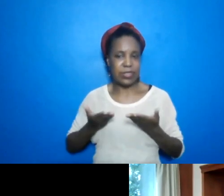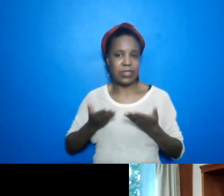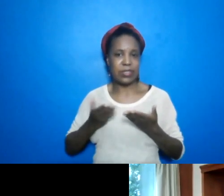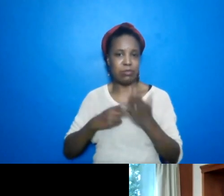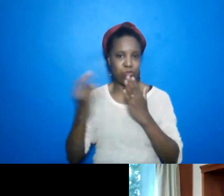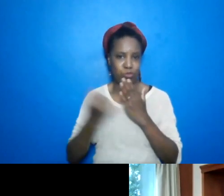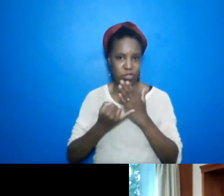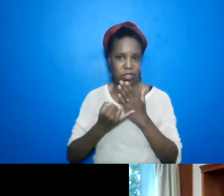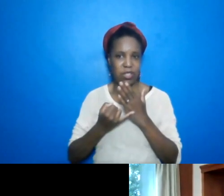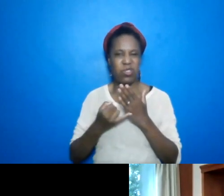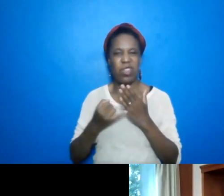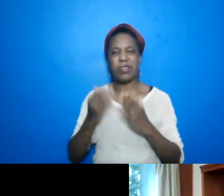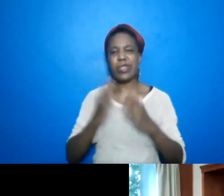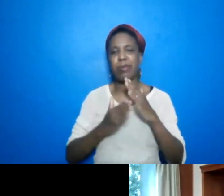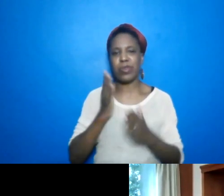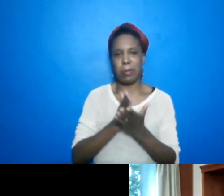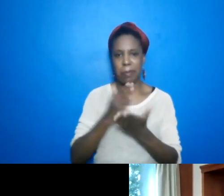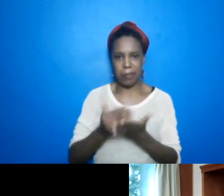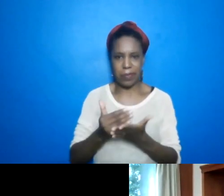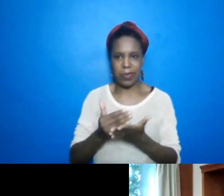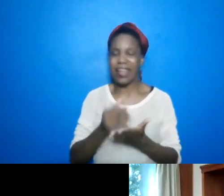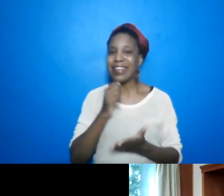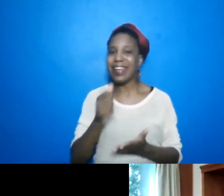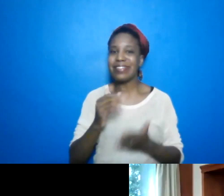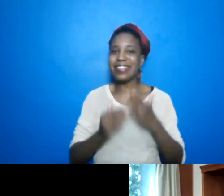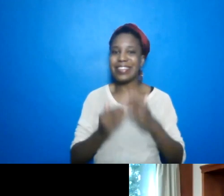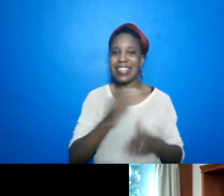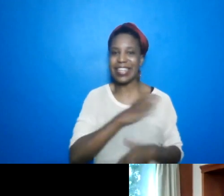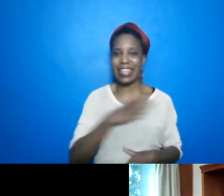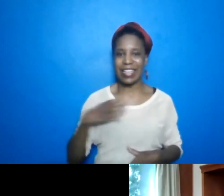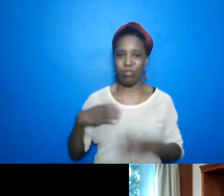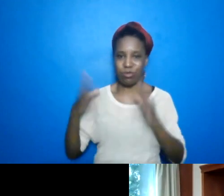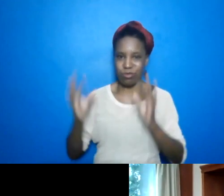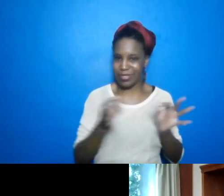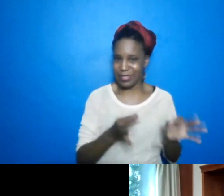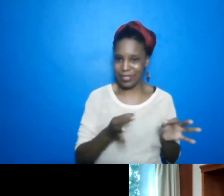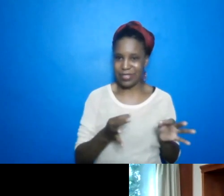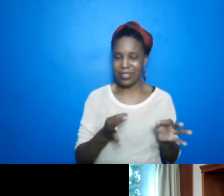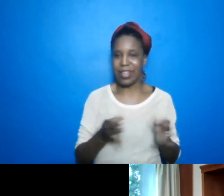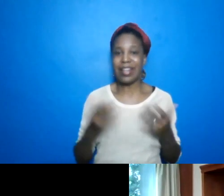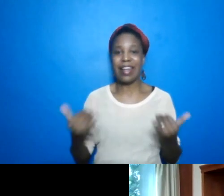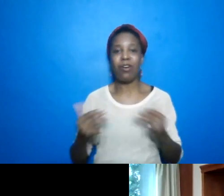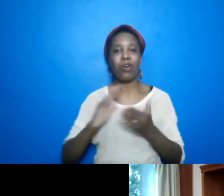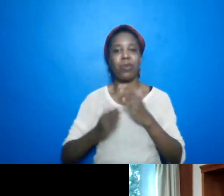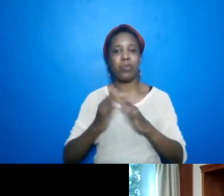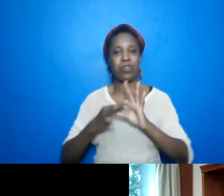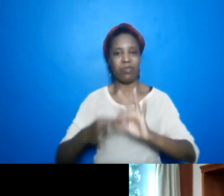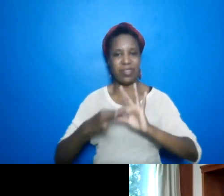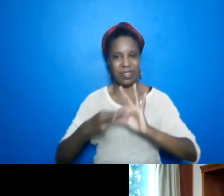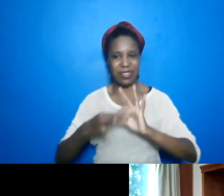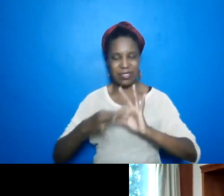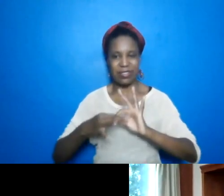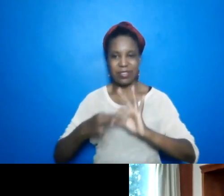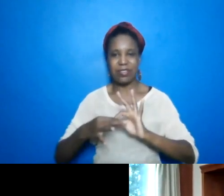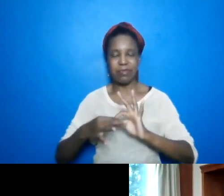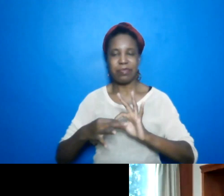as opposed to city council determining what the budget should be, so they have a different set of listening around a new narrative